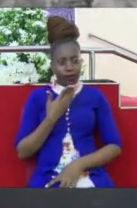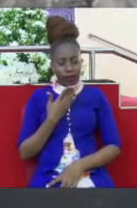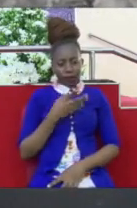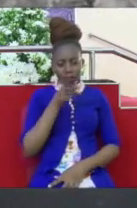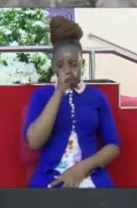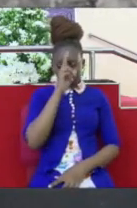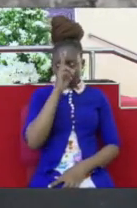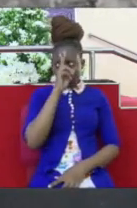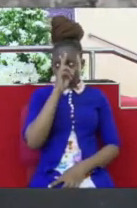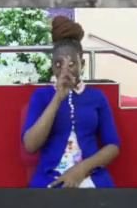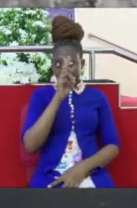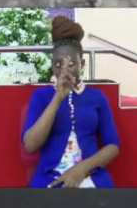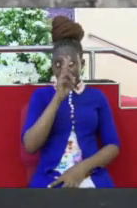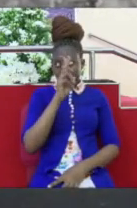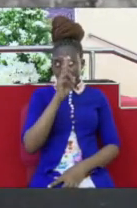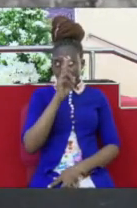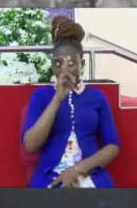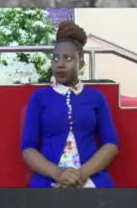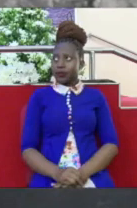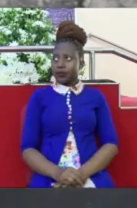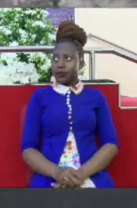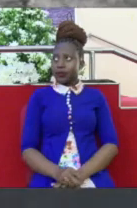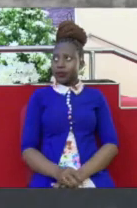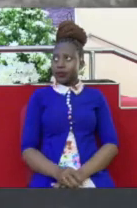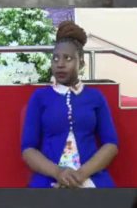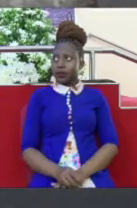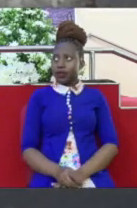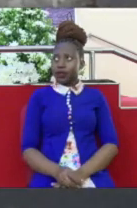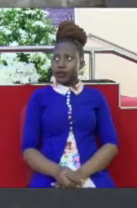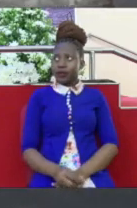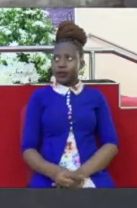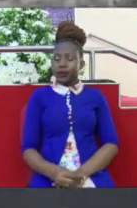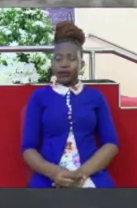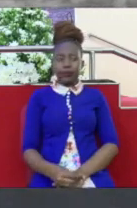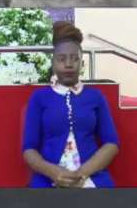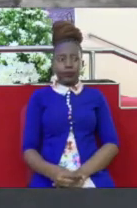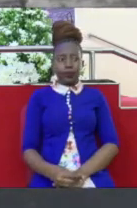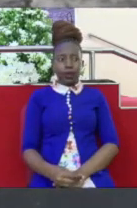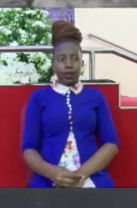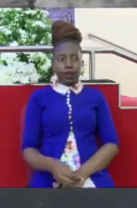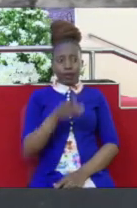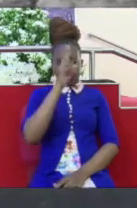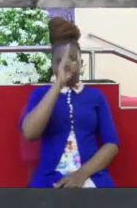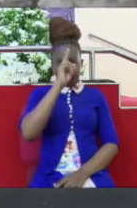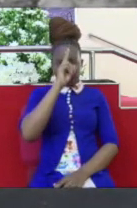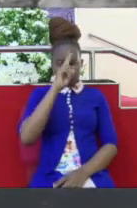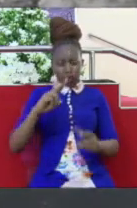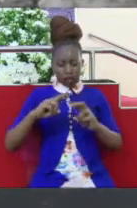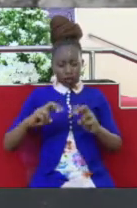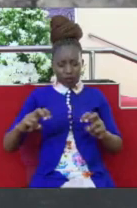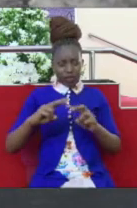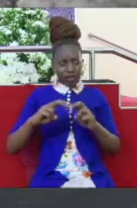wa jasusi, like an investigator. Yes, she was a homicide detective. Yeye alikuwa ni jasusi wa mambo